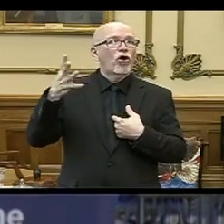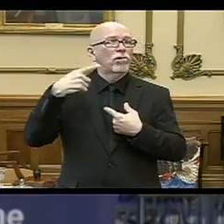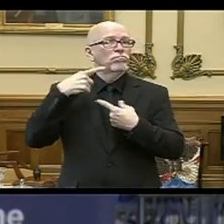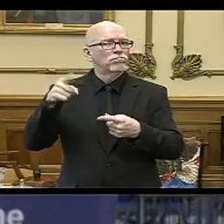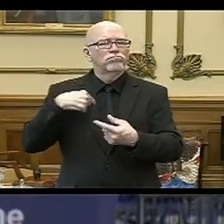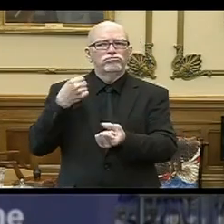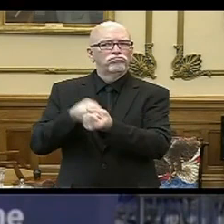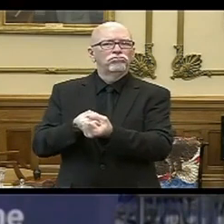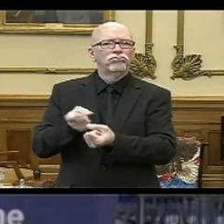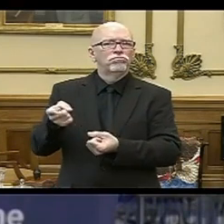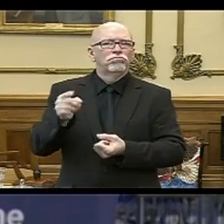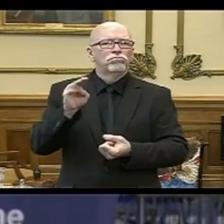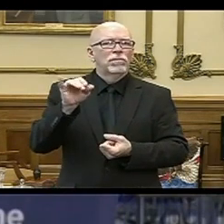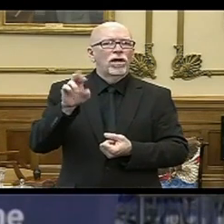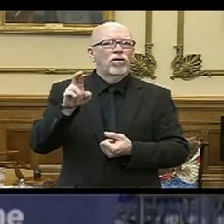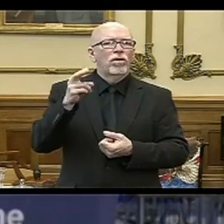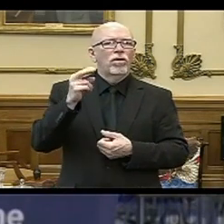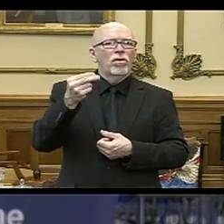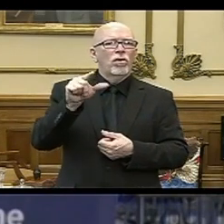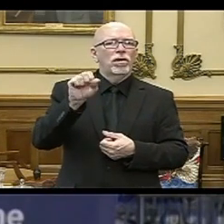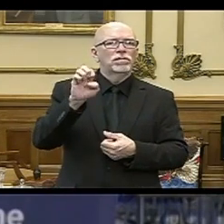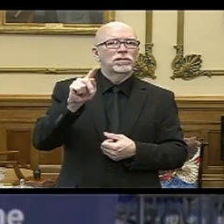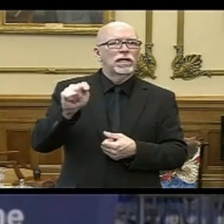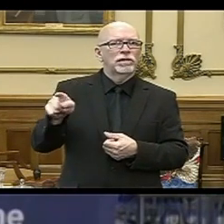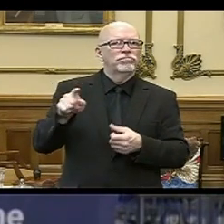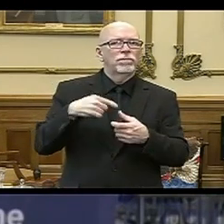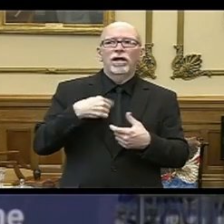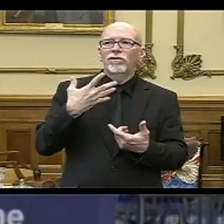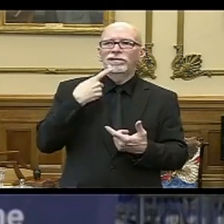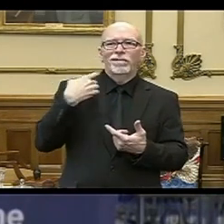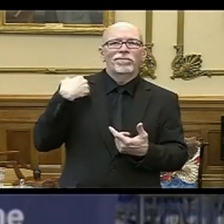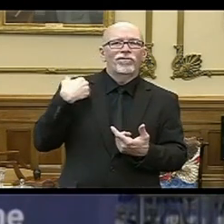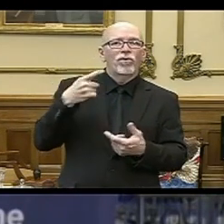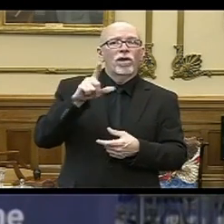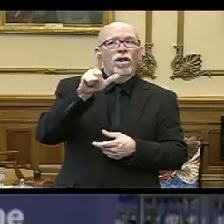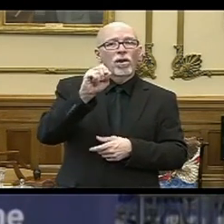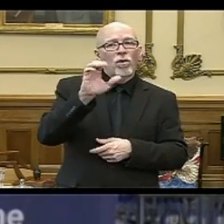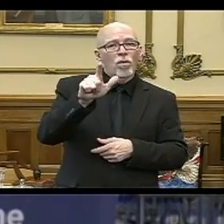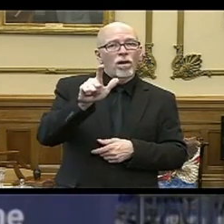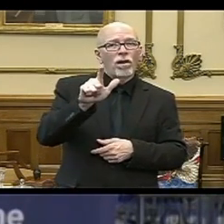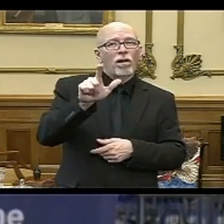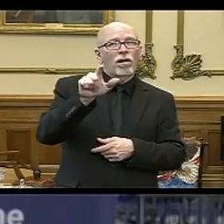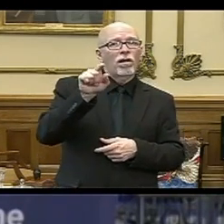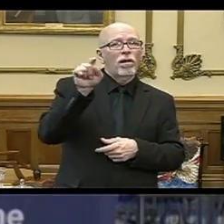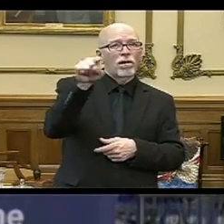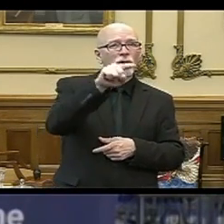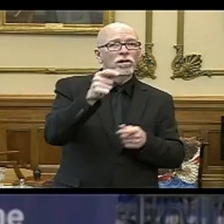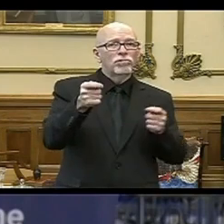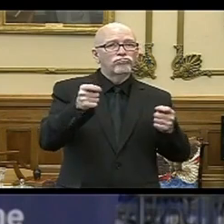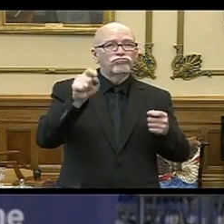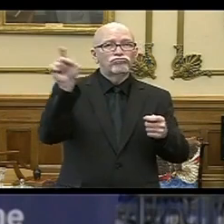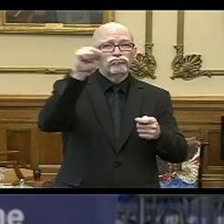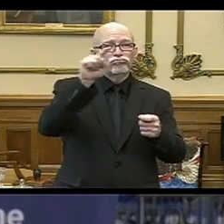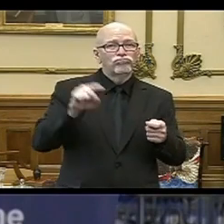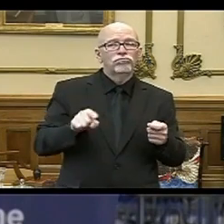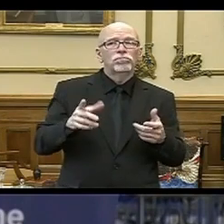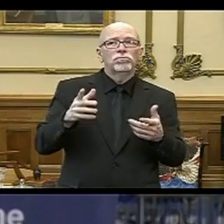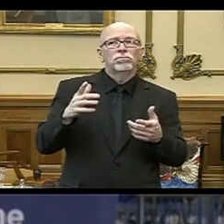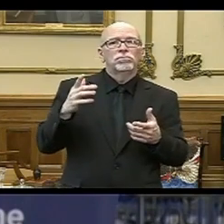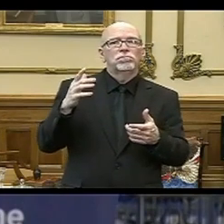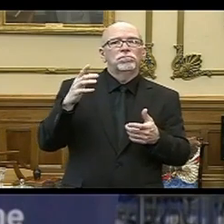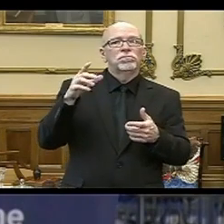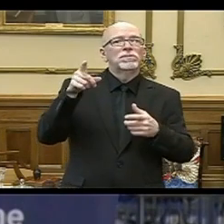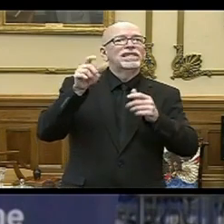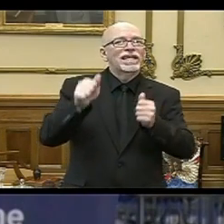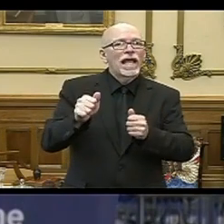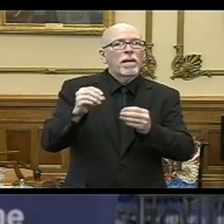fully support Mayor Hogsett. I've said before, local jurisdictions can always be